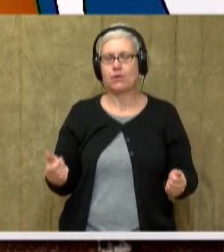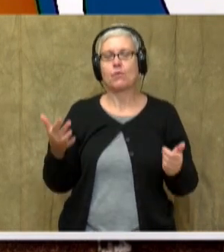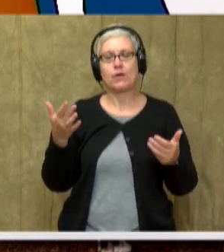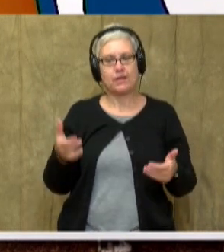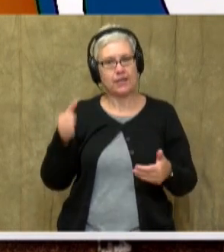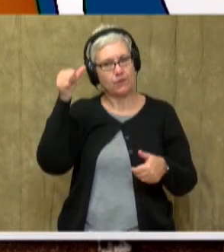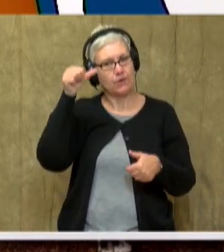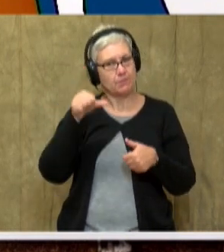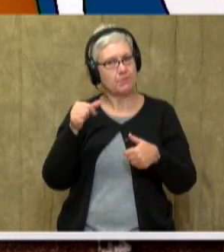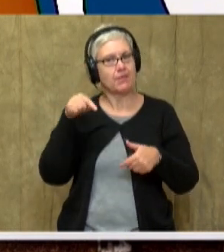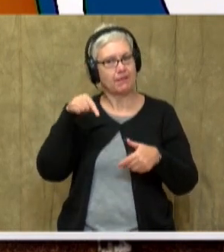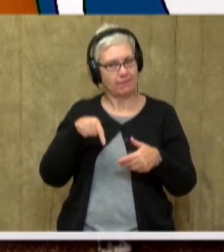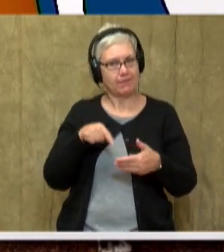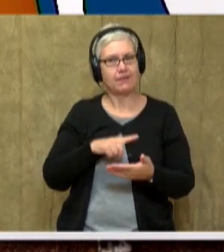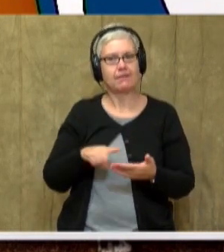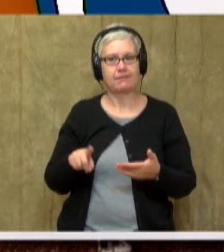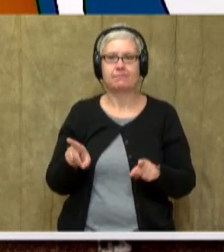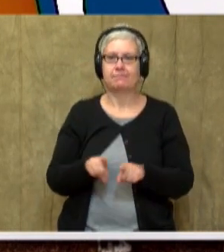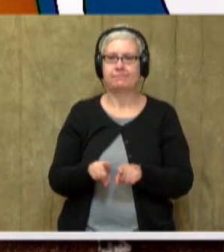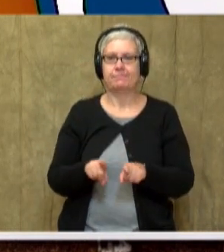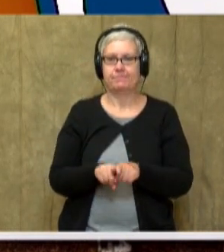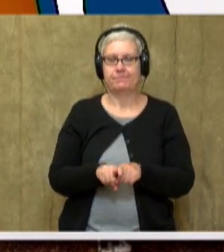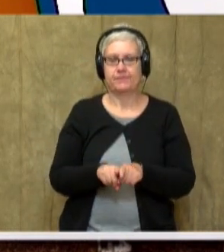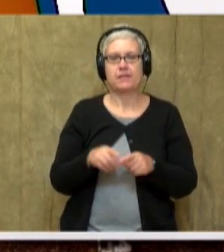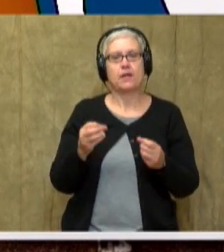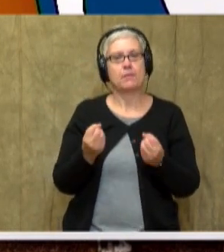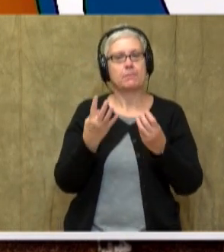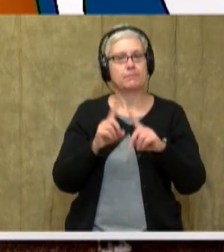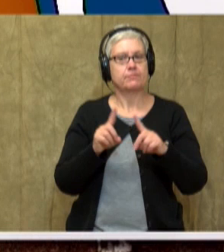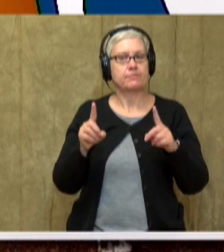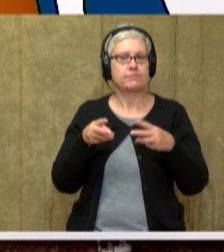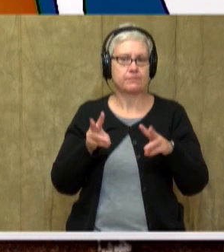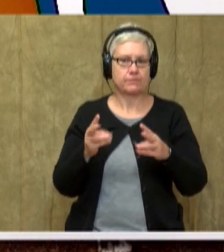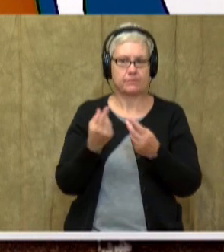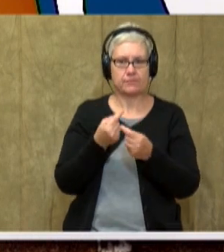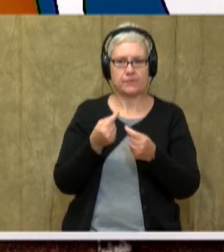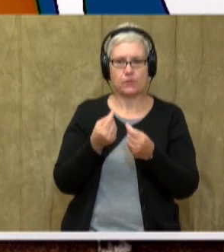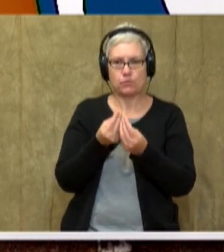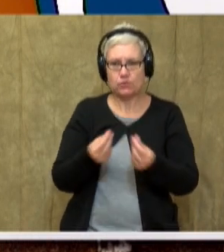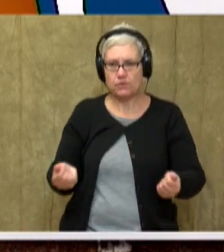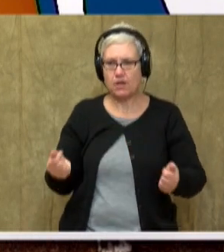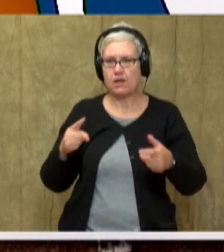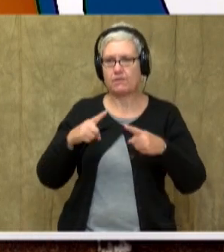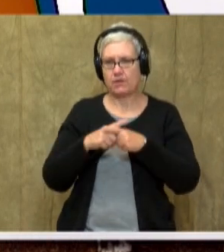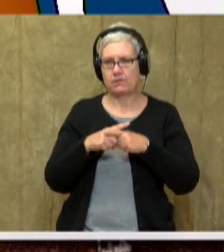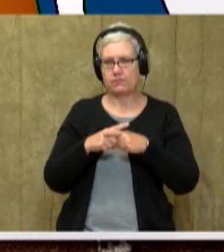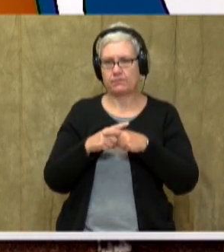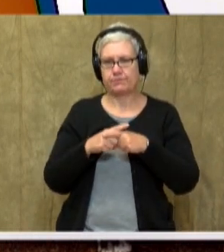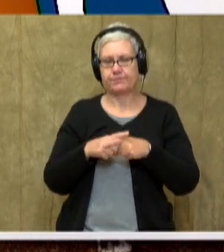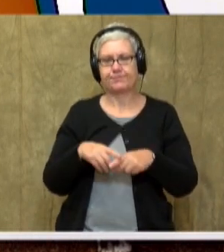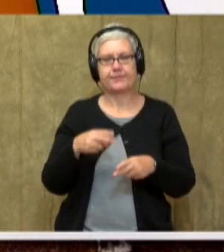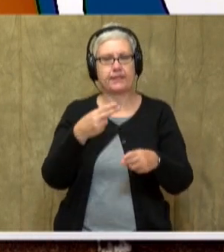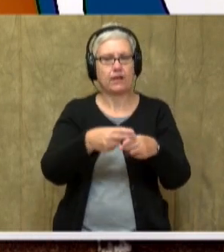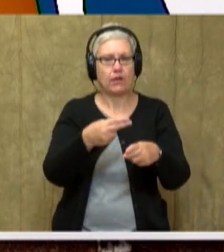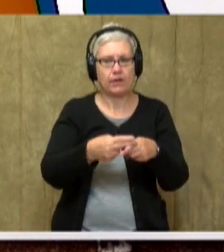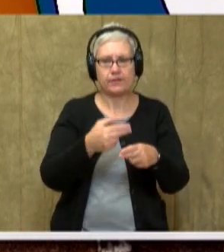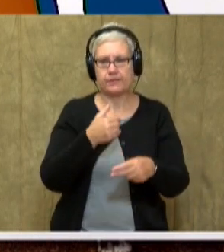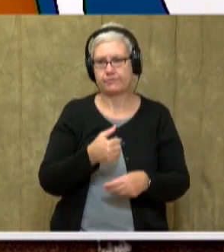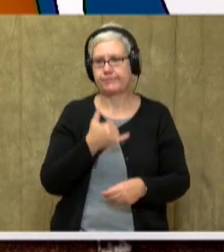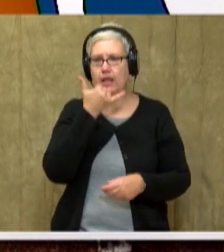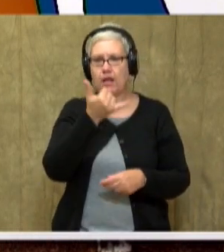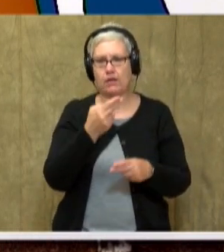and realize that there are many ways to resolve conflicts without having drama. Calling people names,